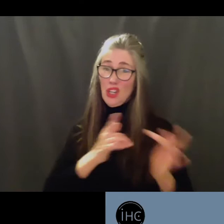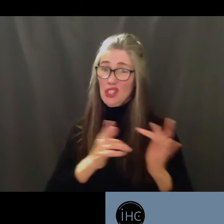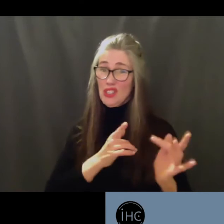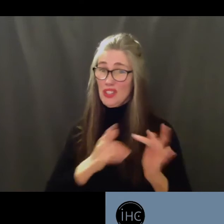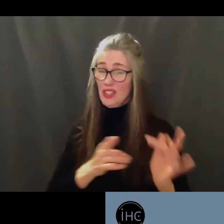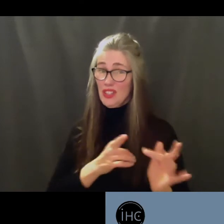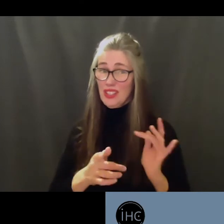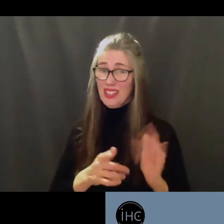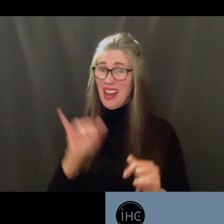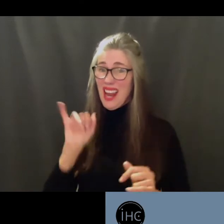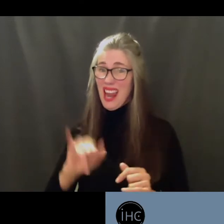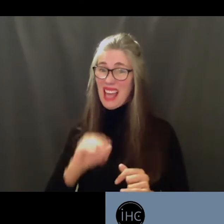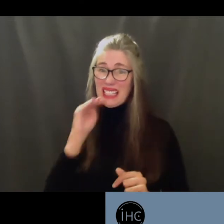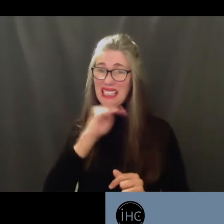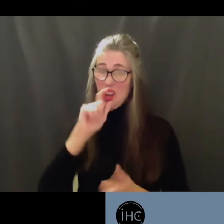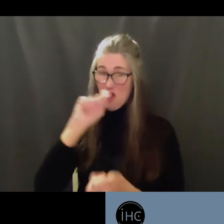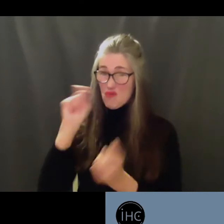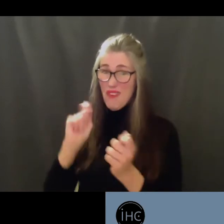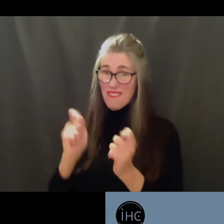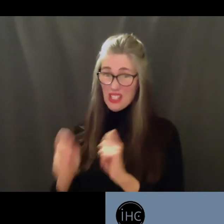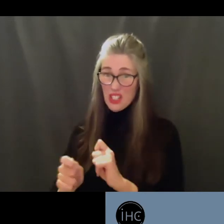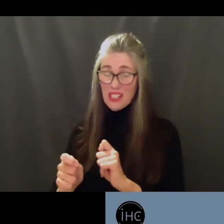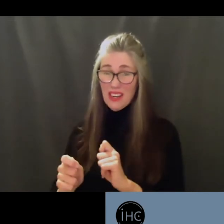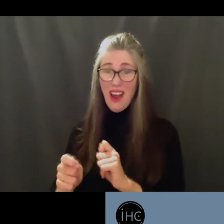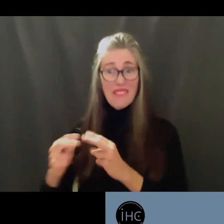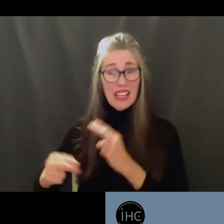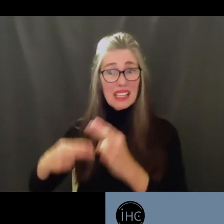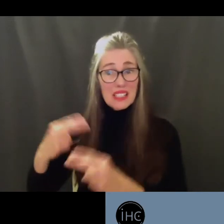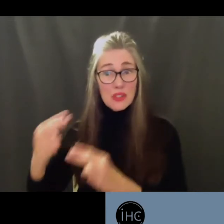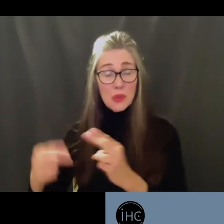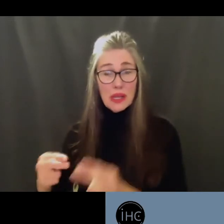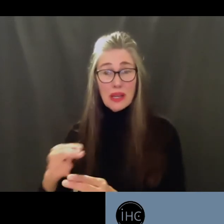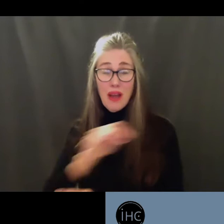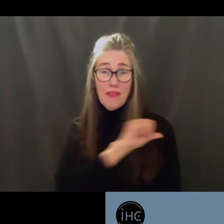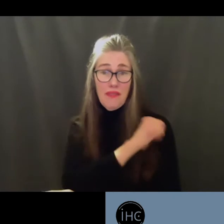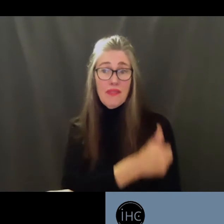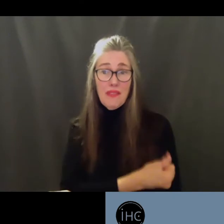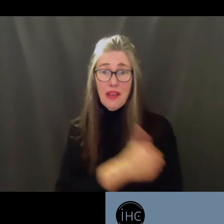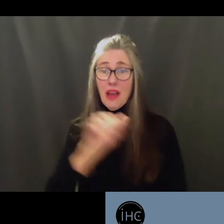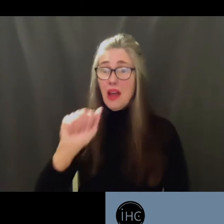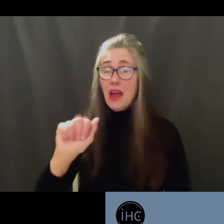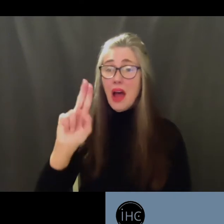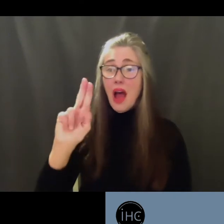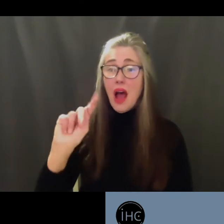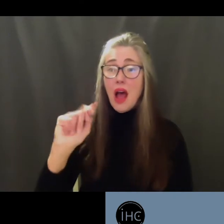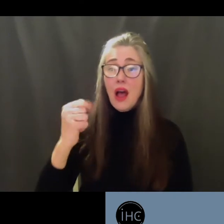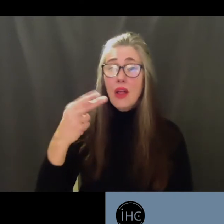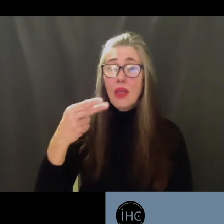of the history of authoritarianism globally, not just in the States. So you have, and in a way